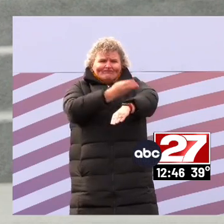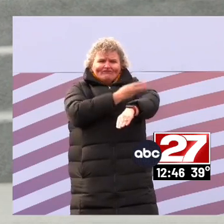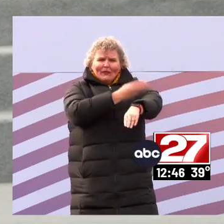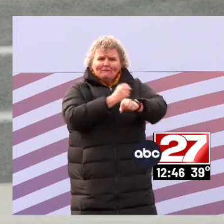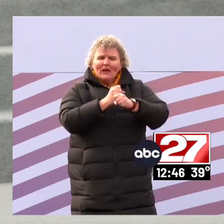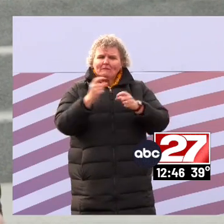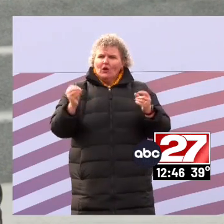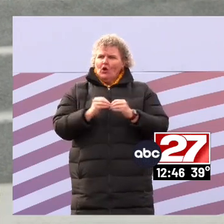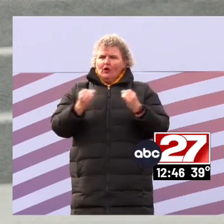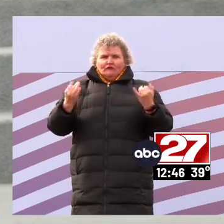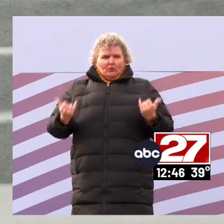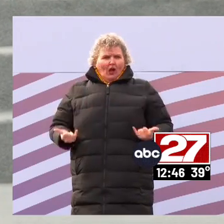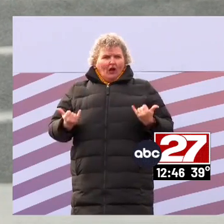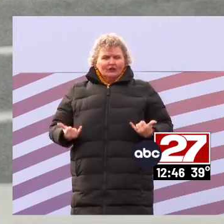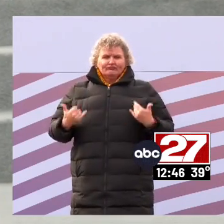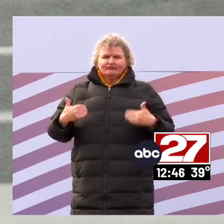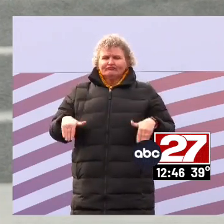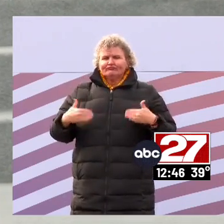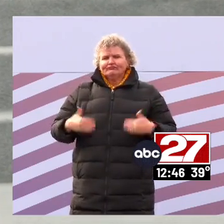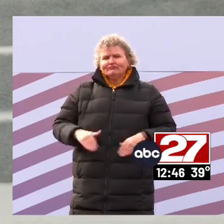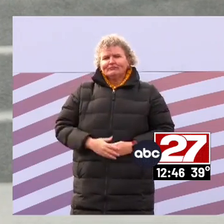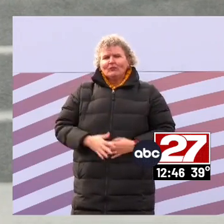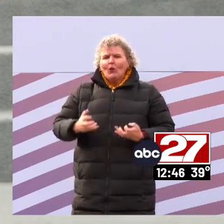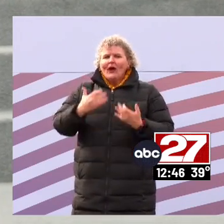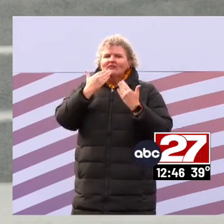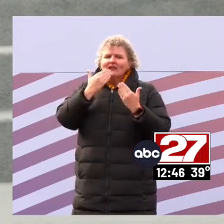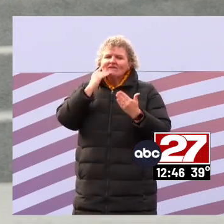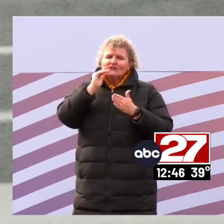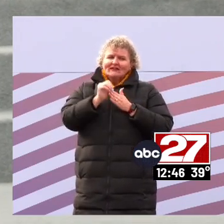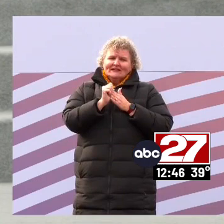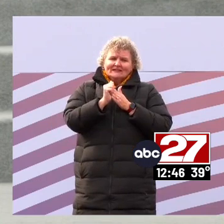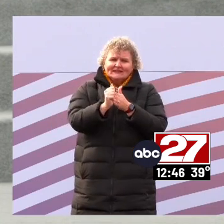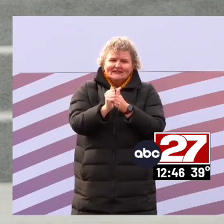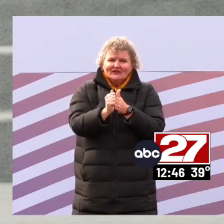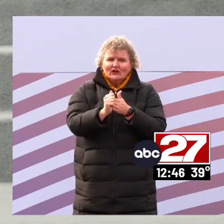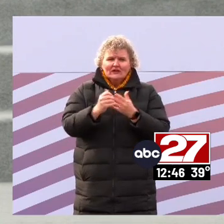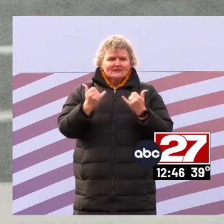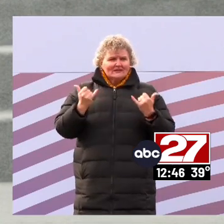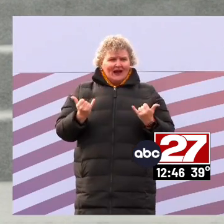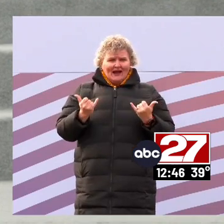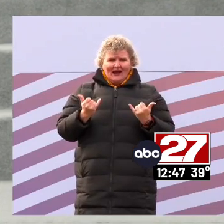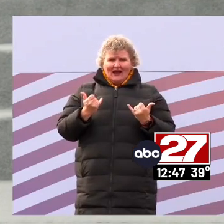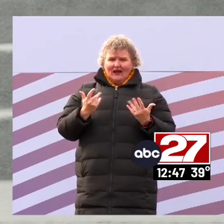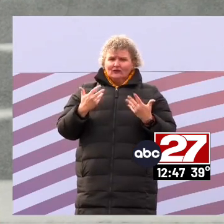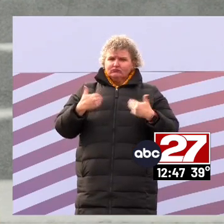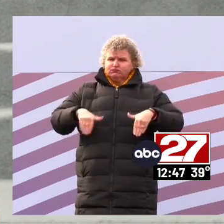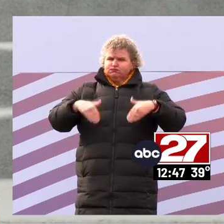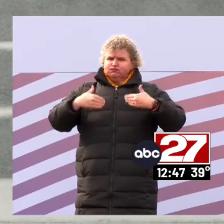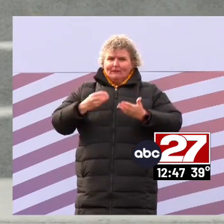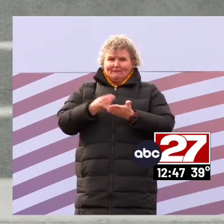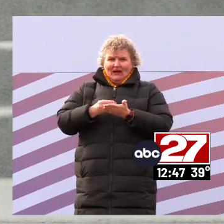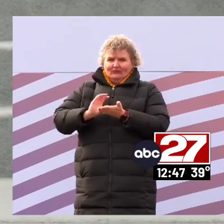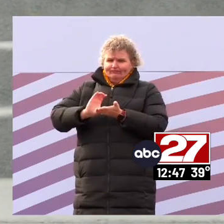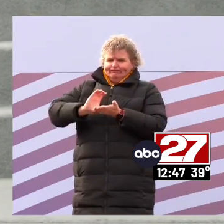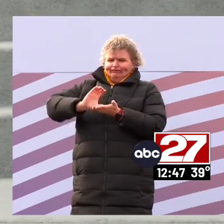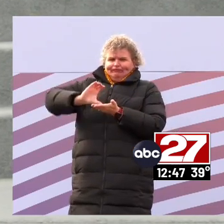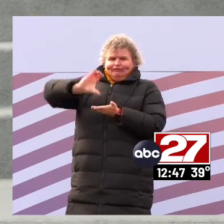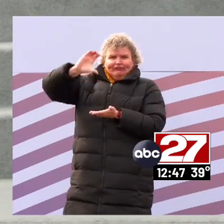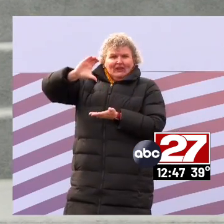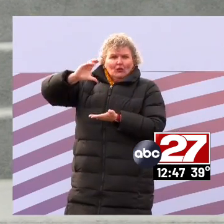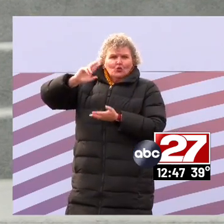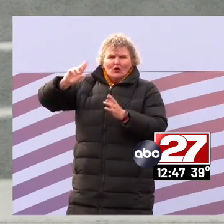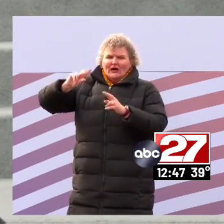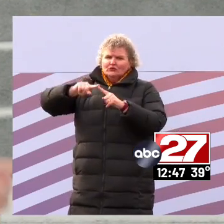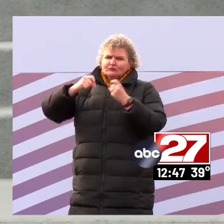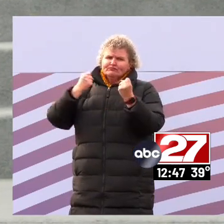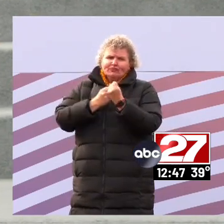And thanks to his leadership, we now find ourselves in the strongest financial shape in the history of the Commonwealth